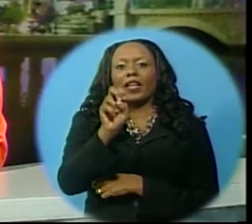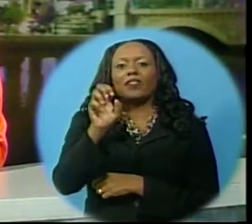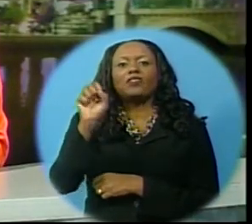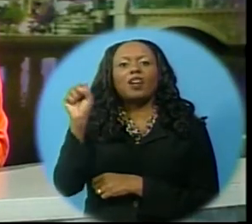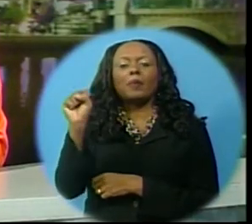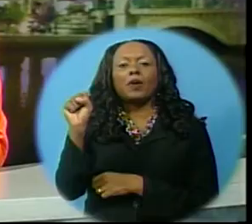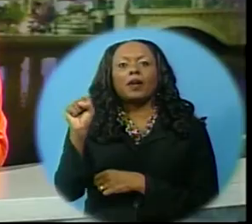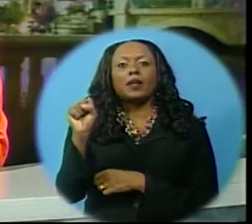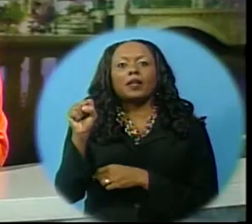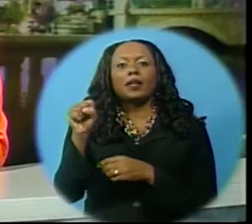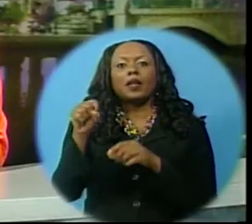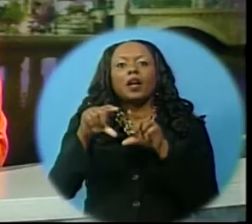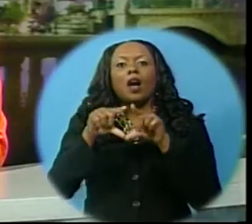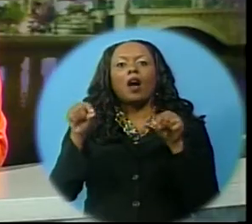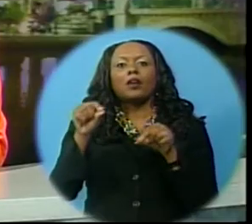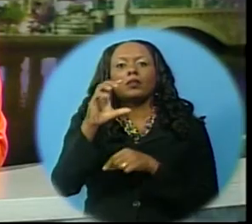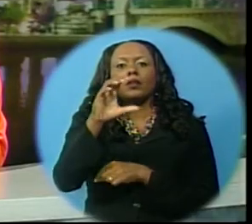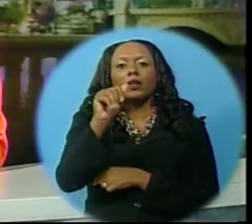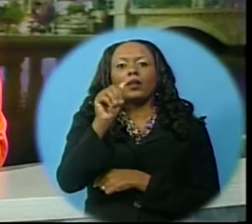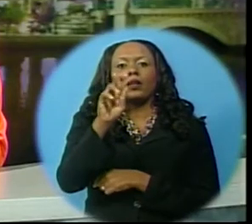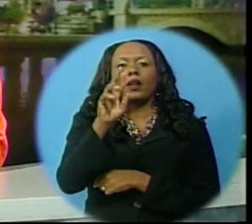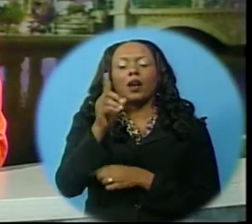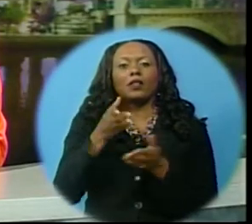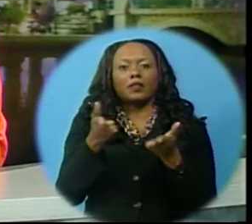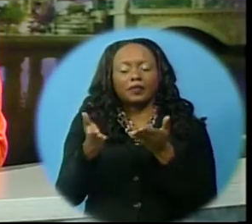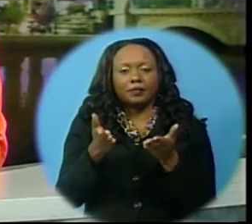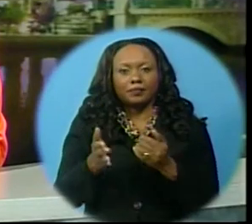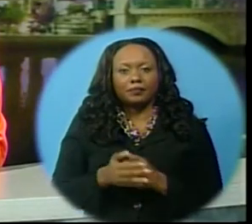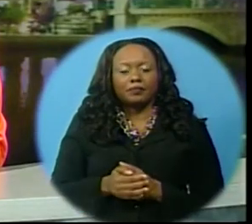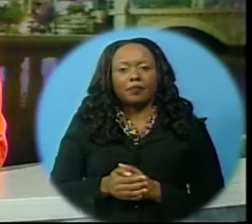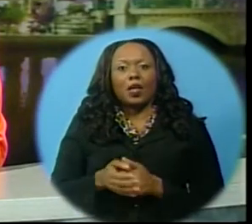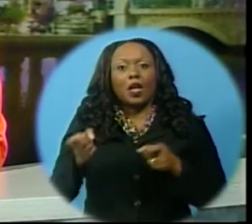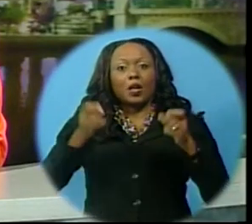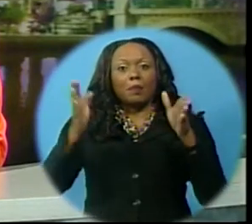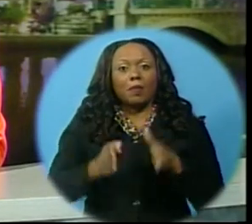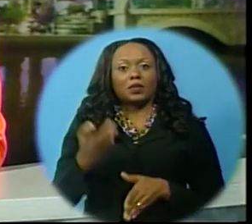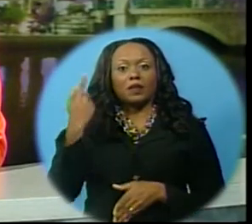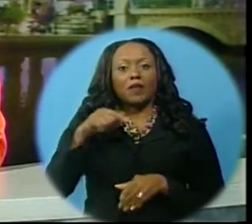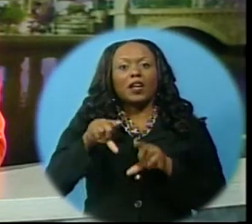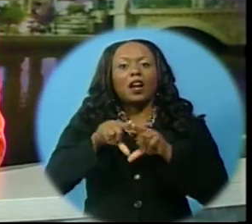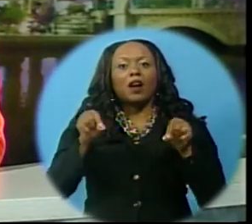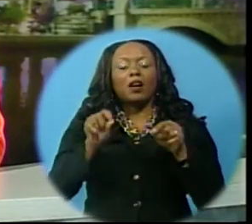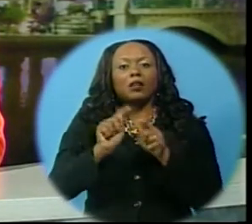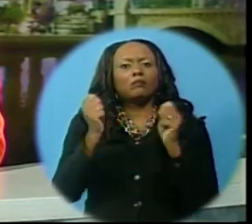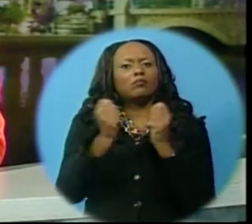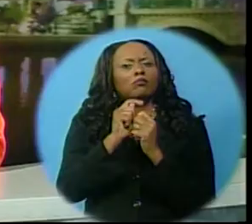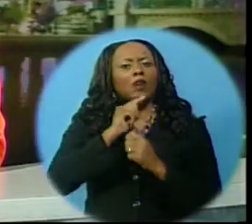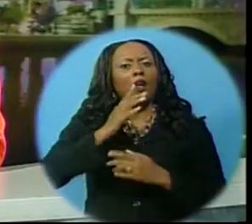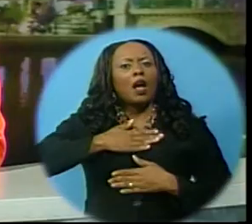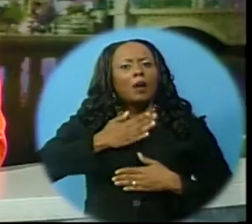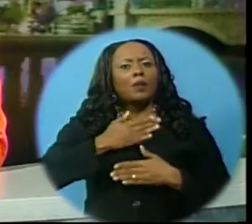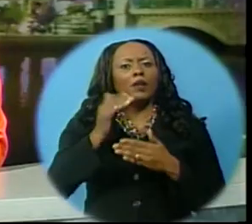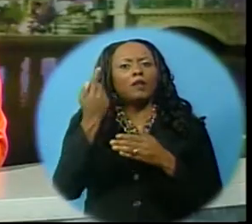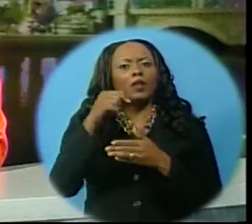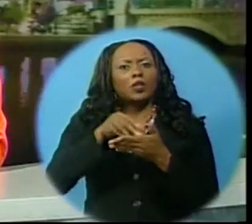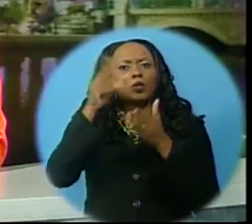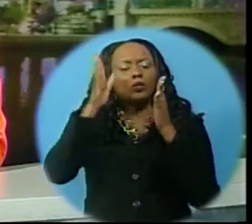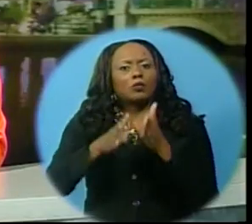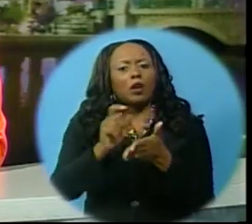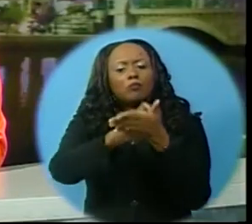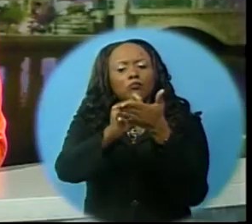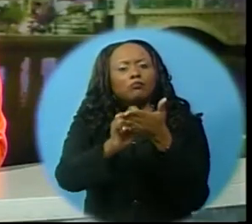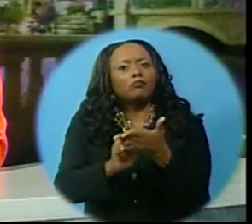promotion. Director of Card Services Alison Brown Ellis says the card team was pleased with the essays submitted by students about